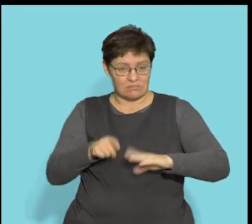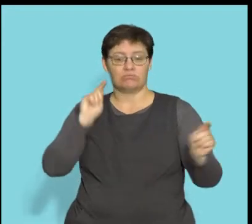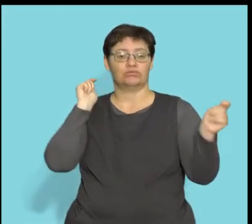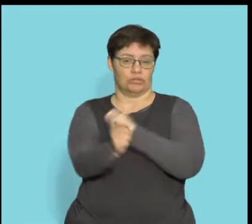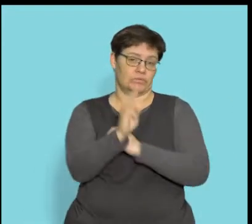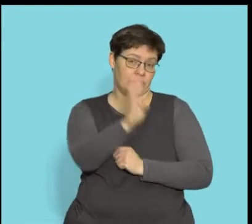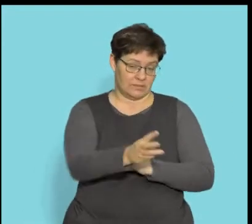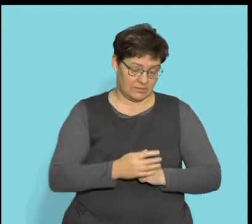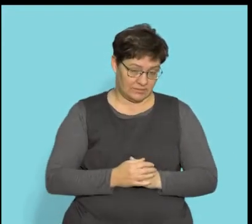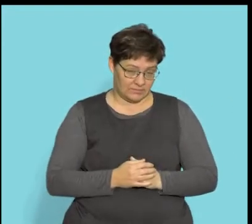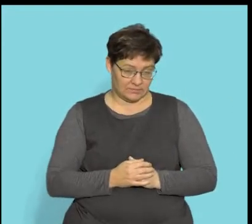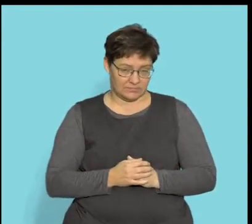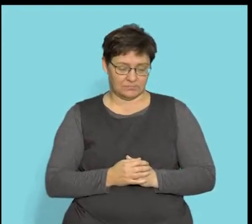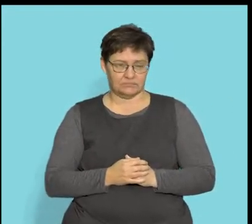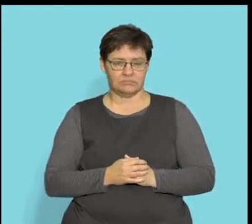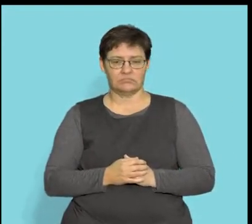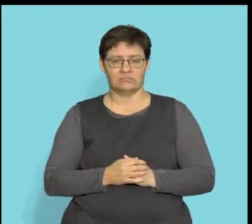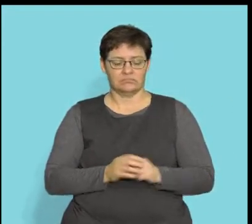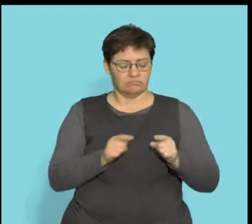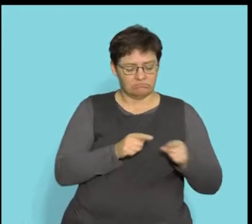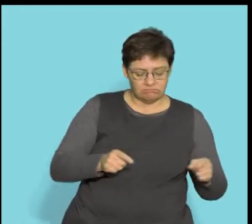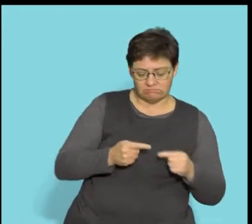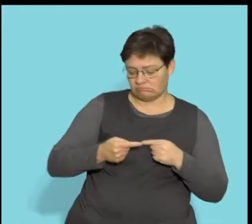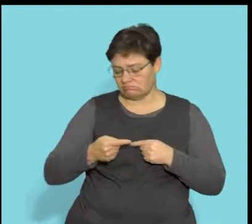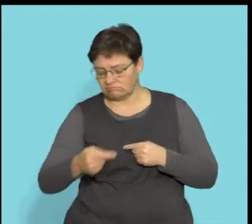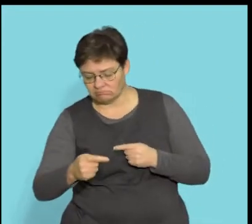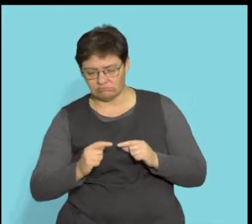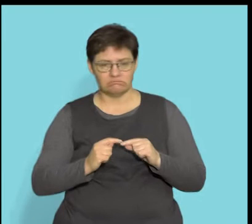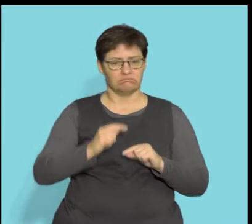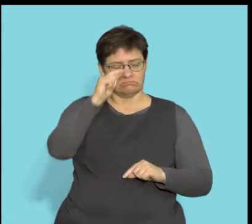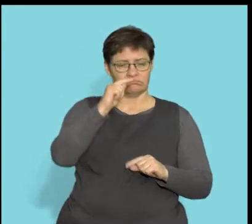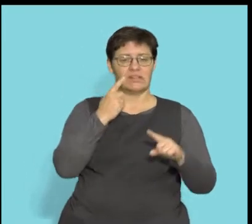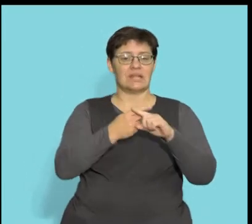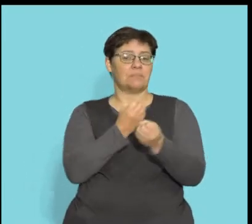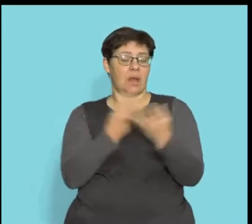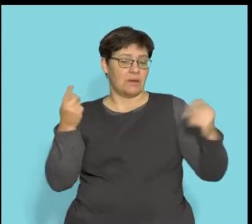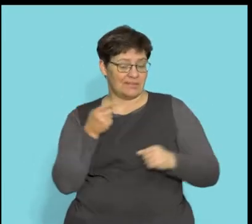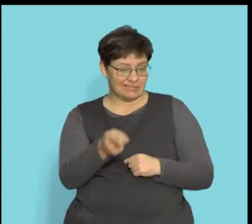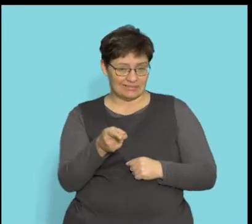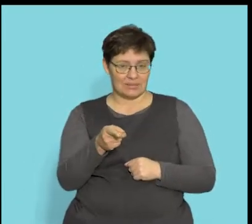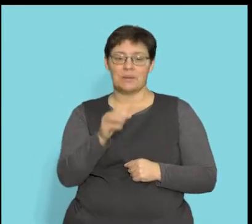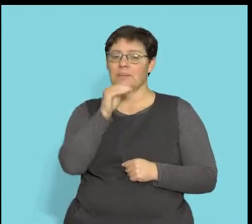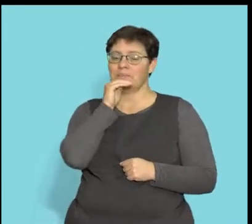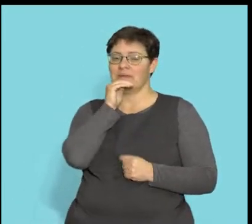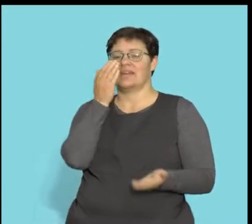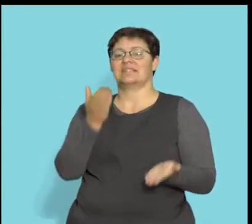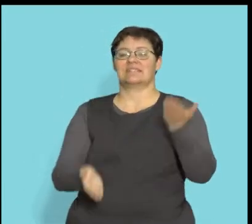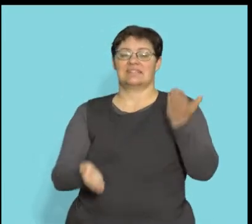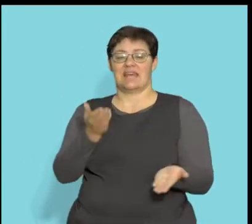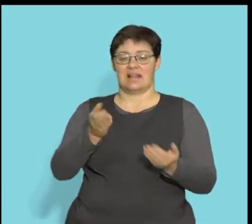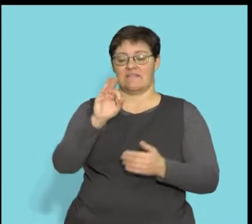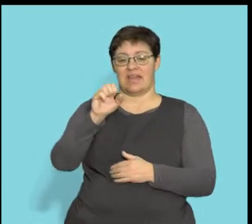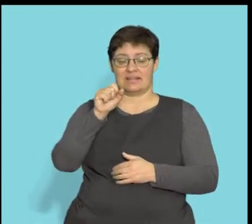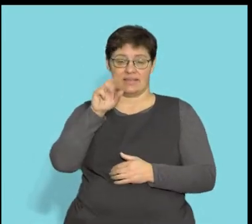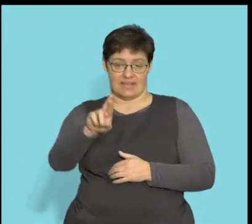would then change. The number that each dimension is multiplied by is known as the